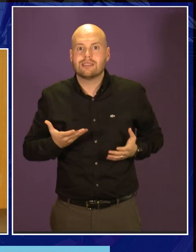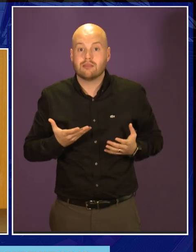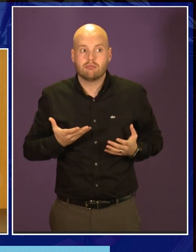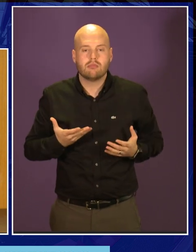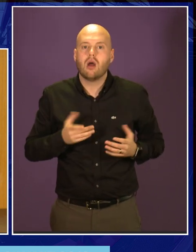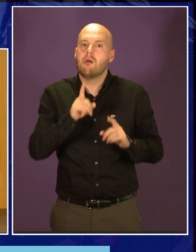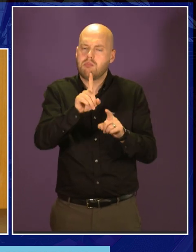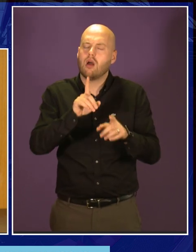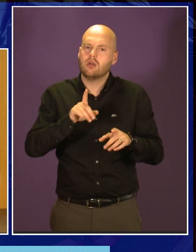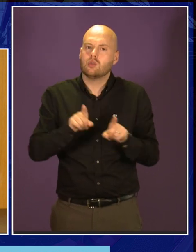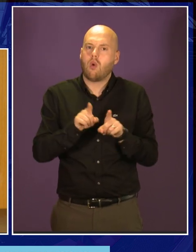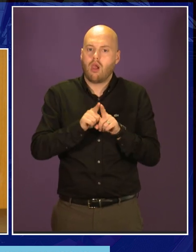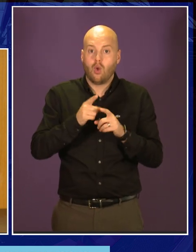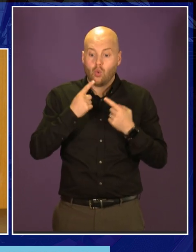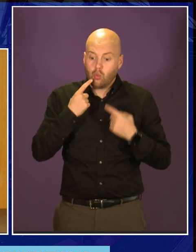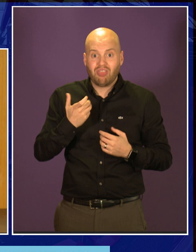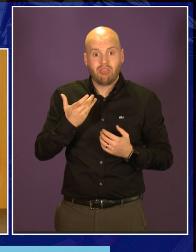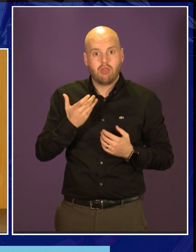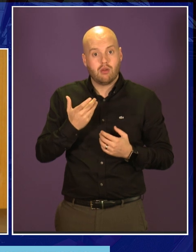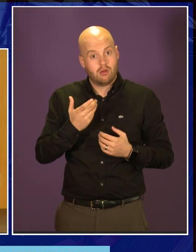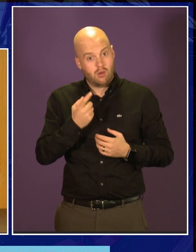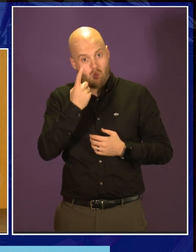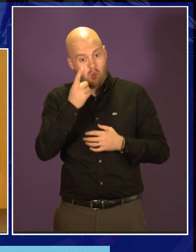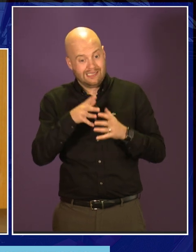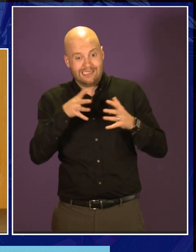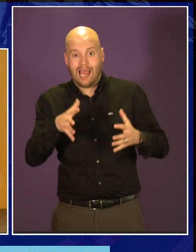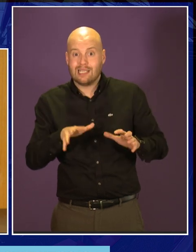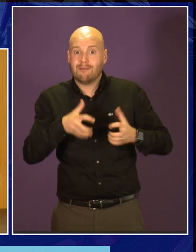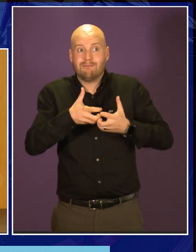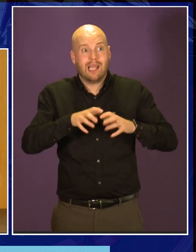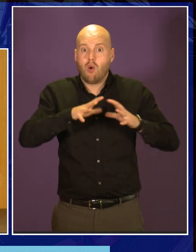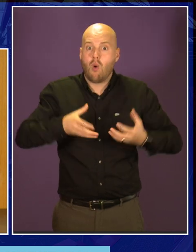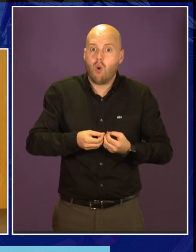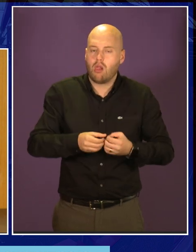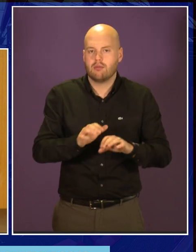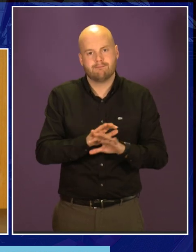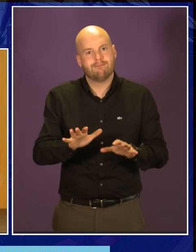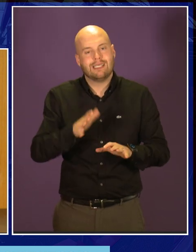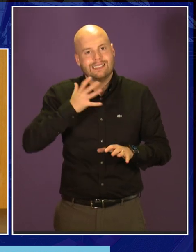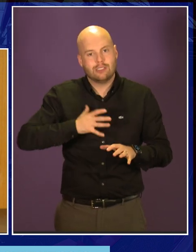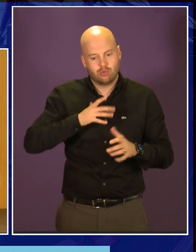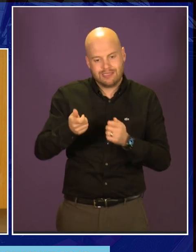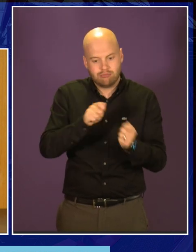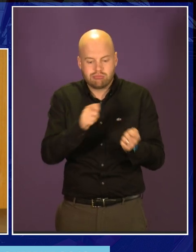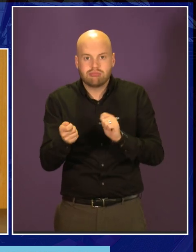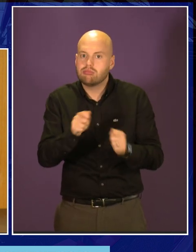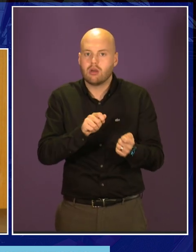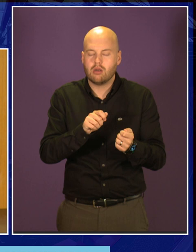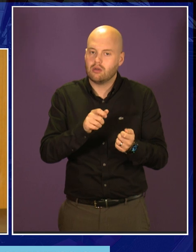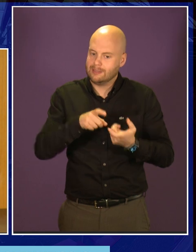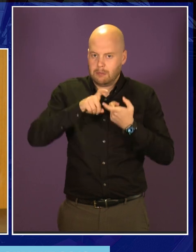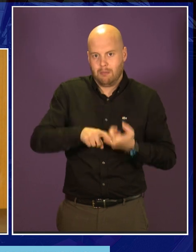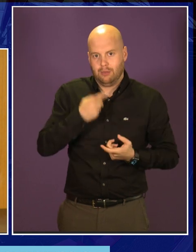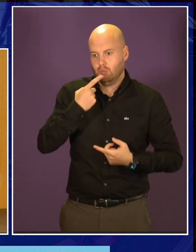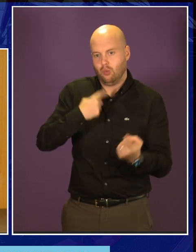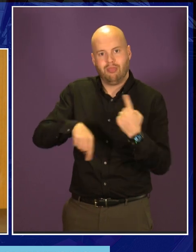need to recognize that youth is not a one-size-fits-all category. It is, in fact, differentiated and must be differentiatable within and among the types of youth